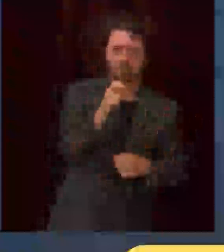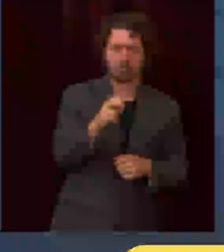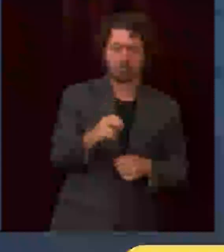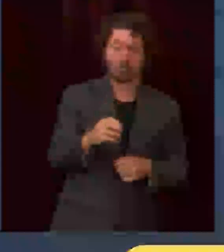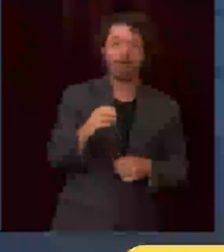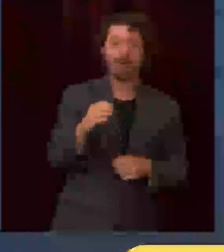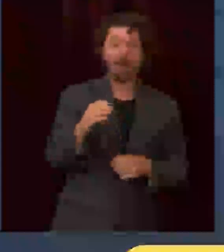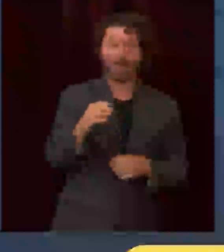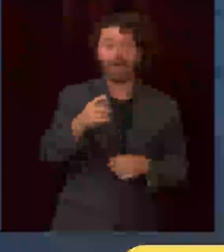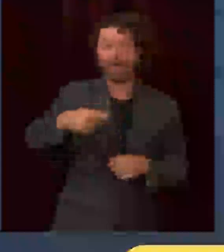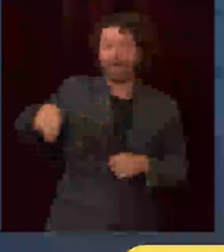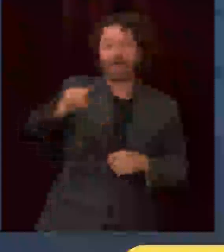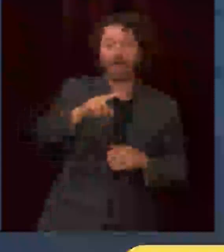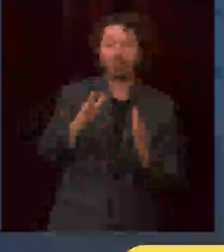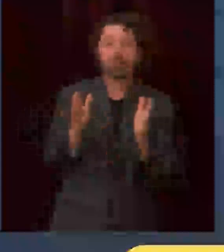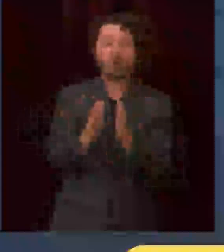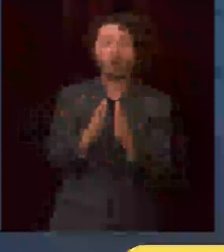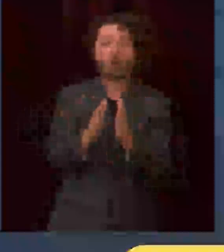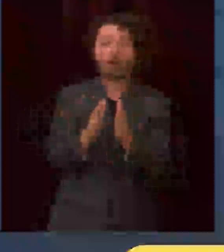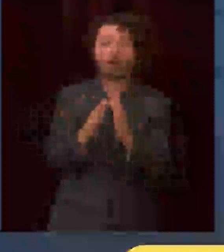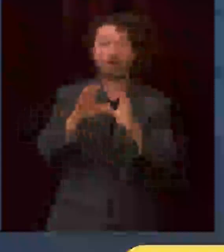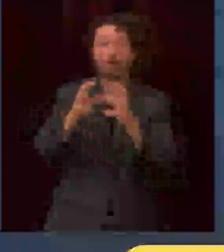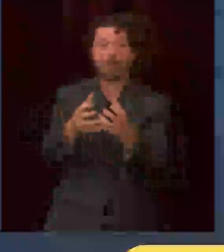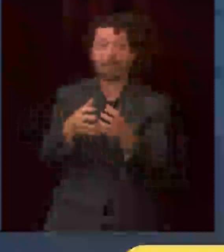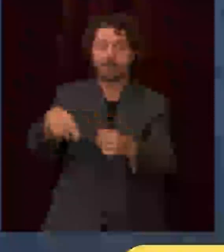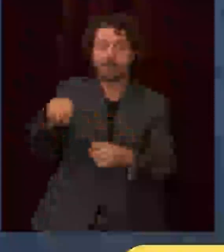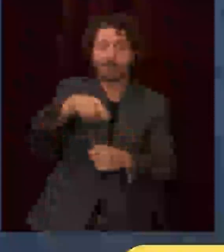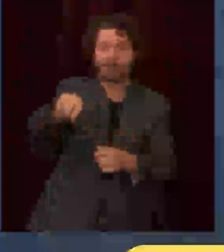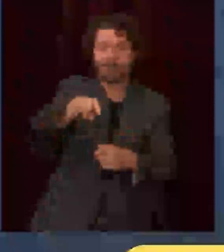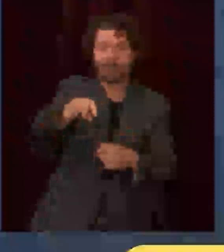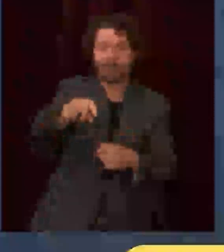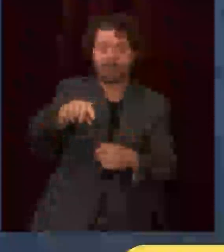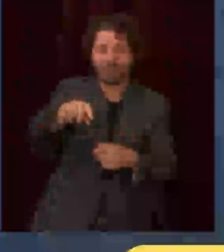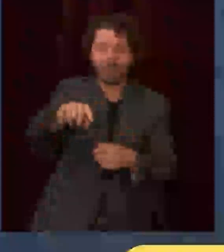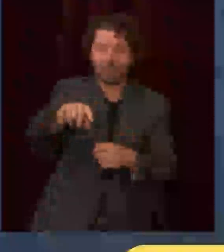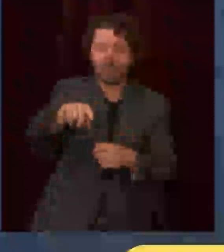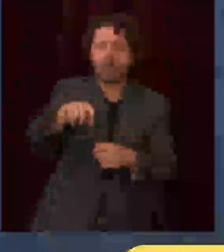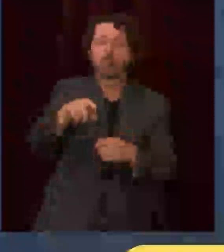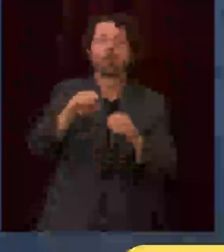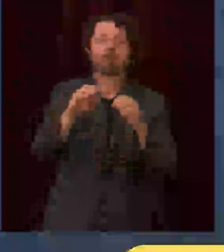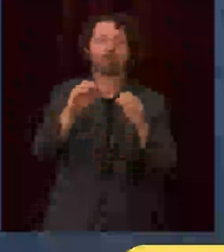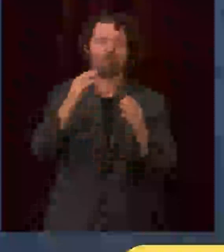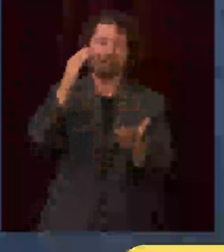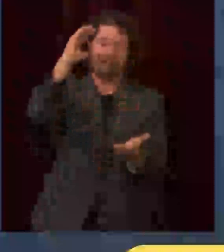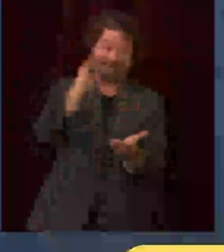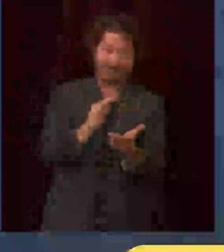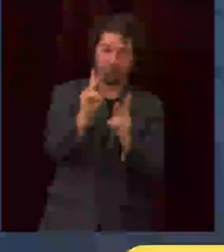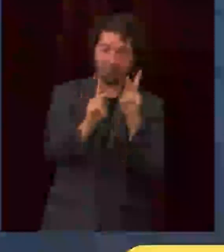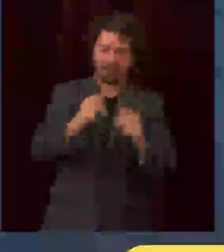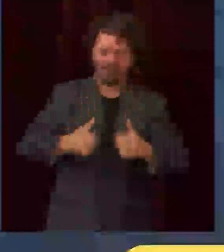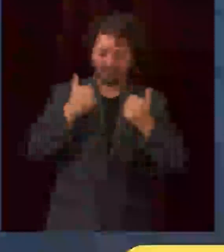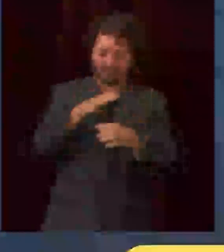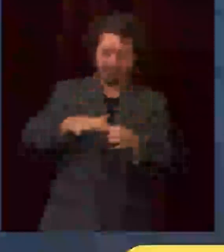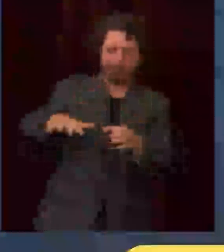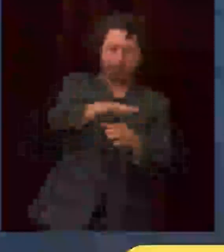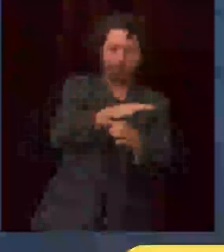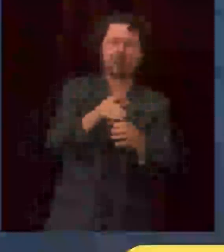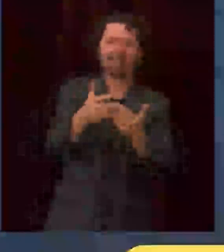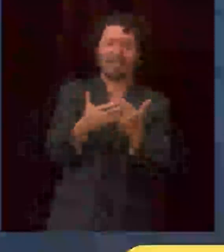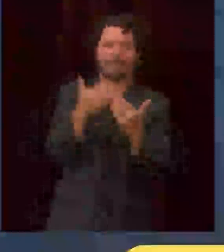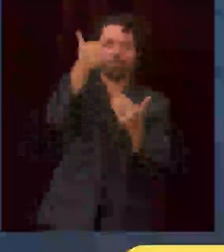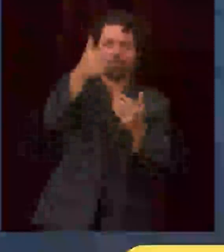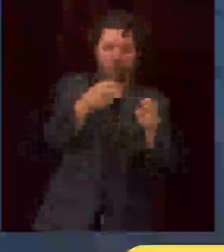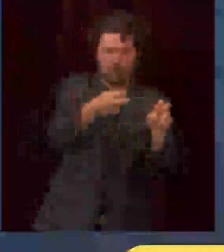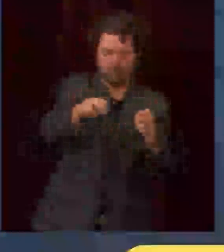forward. Again, we wanted to do this safe start. We wanted to learn as we went through the process around how well